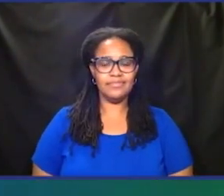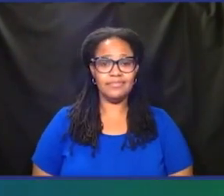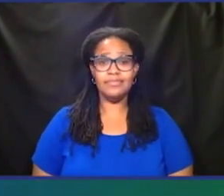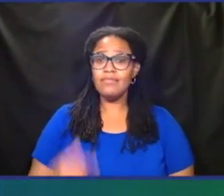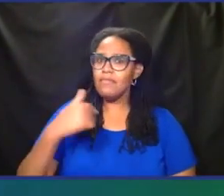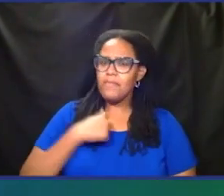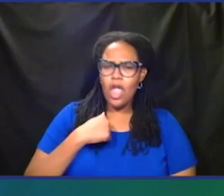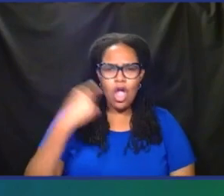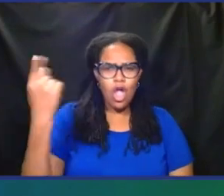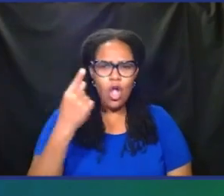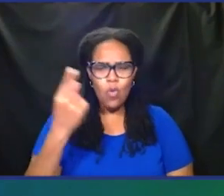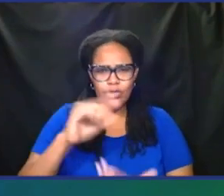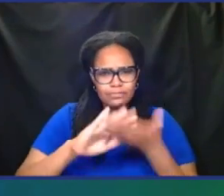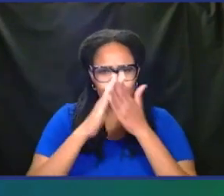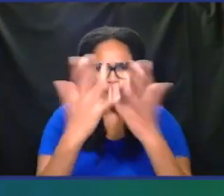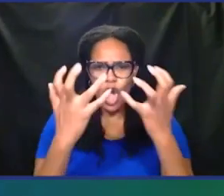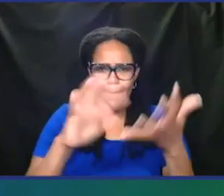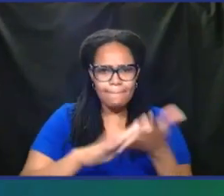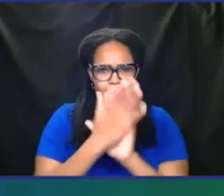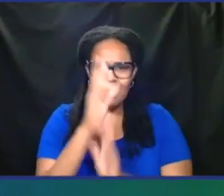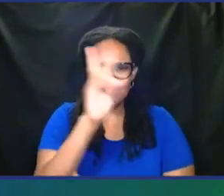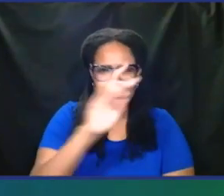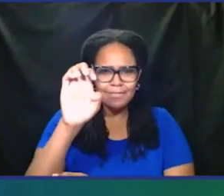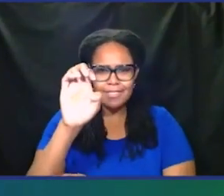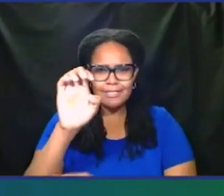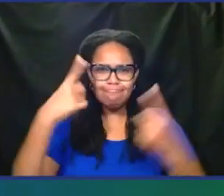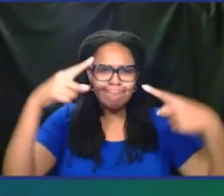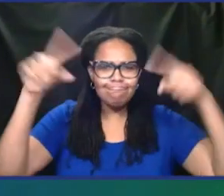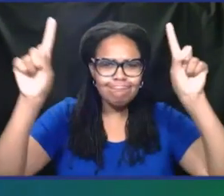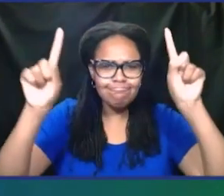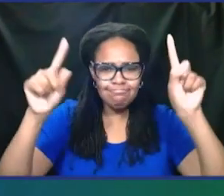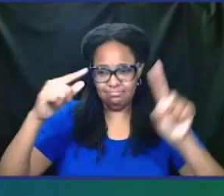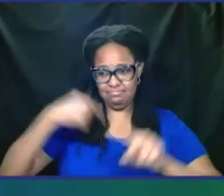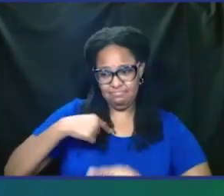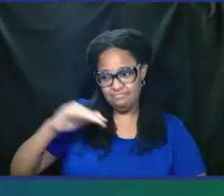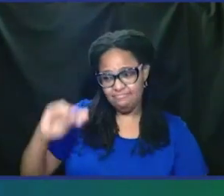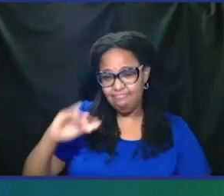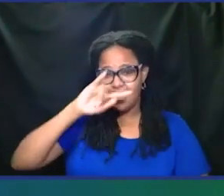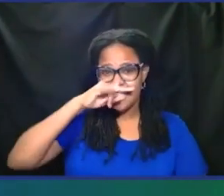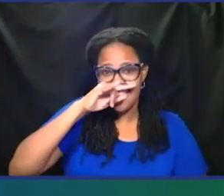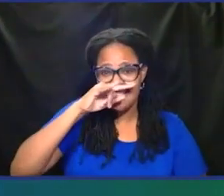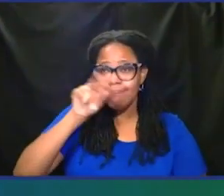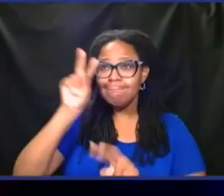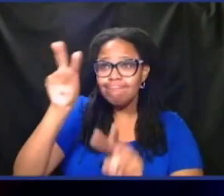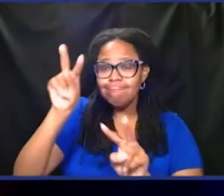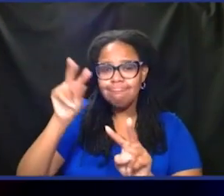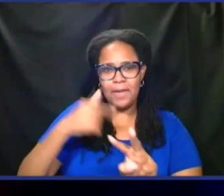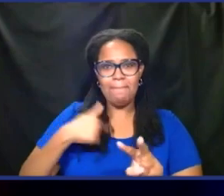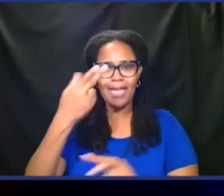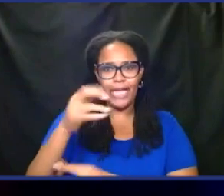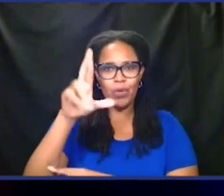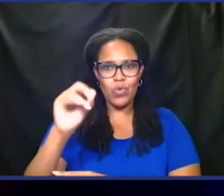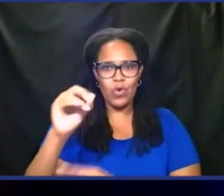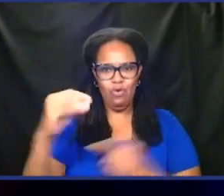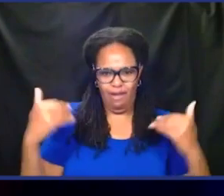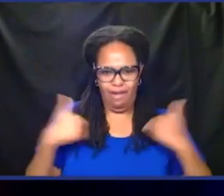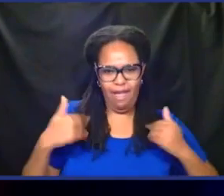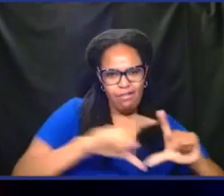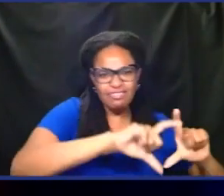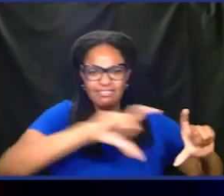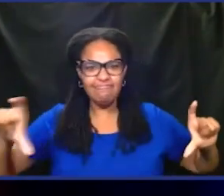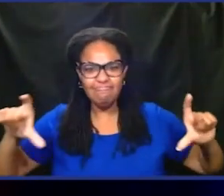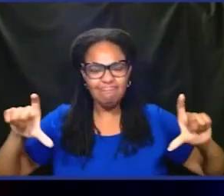I always wanted to be a WWE superstar. When I was a kid, my heroes wore championship titles. Today, I am